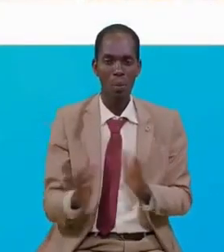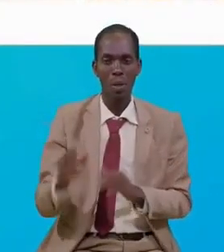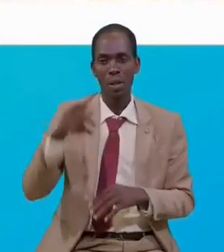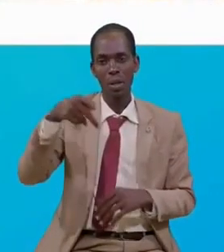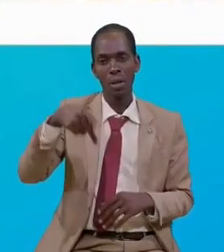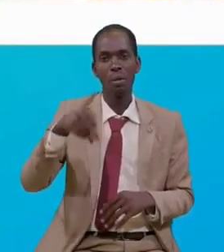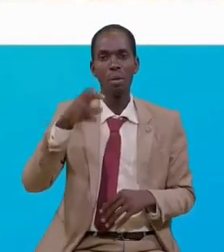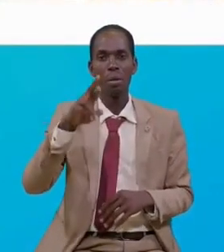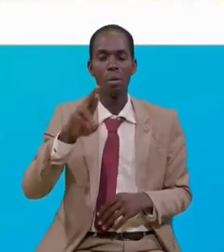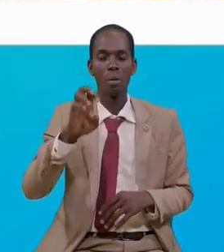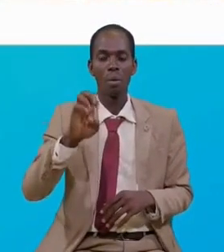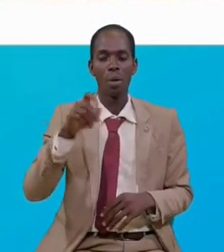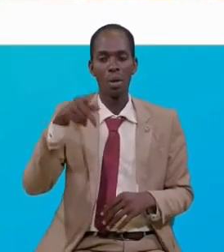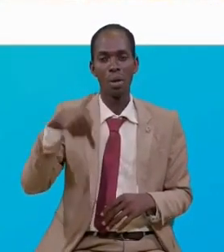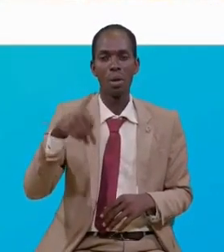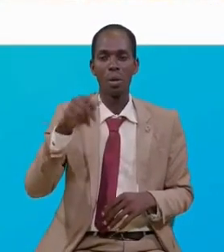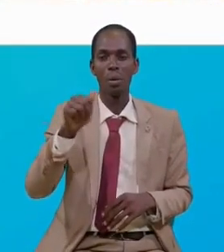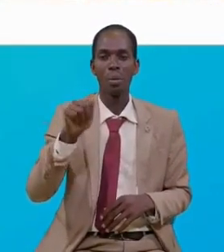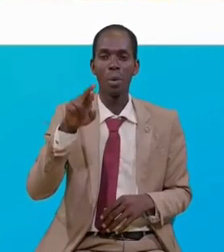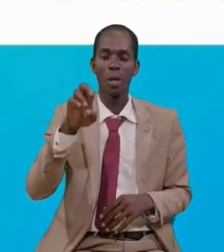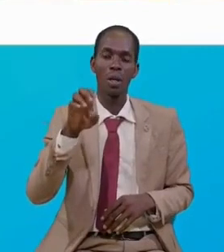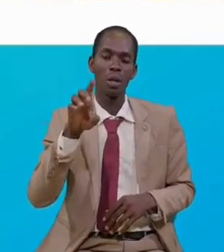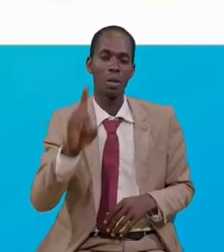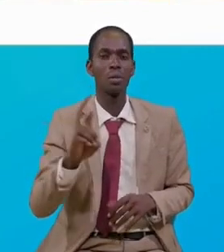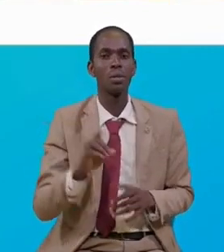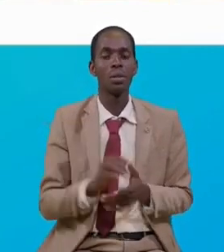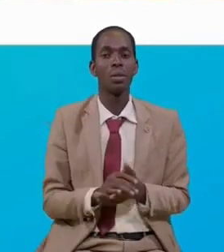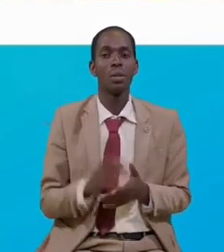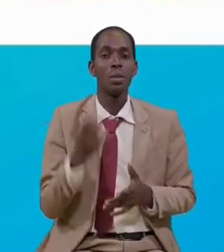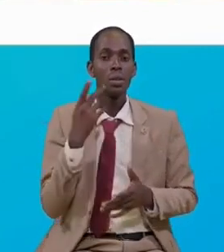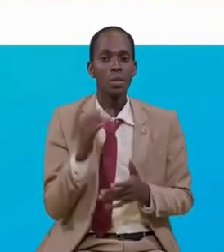for his calling. Oh, no wonder. In the book of